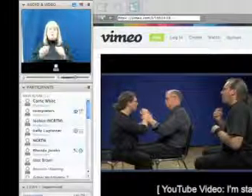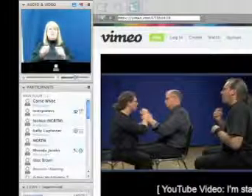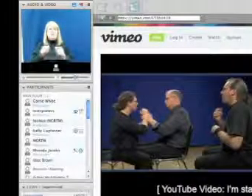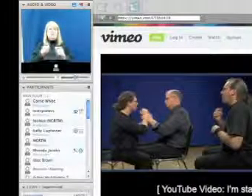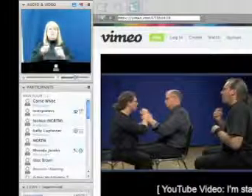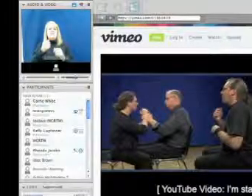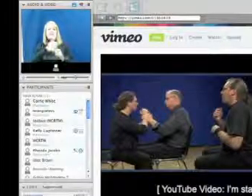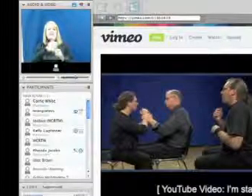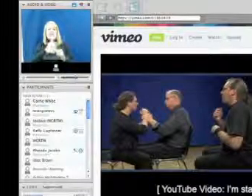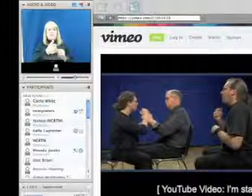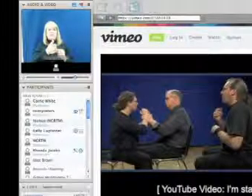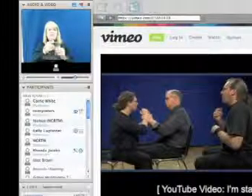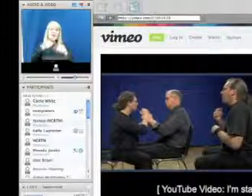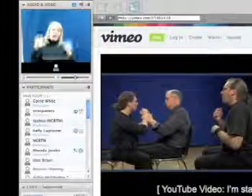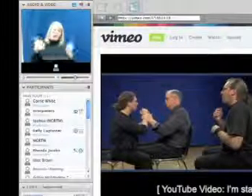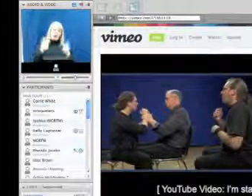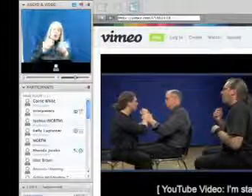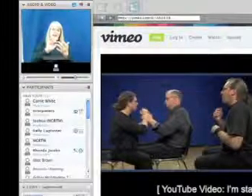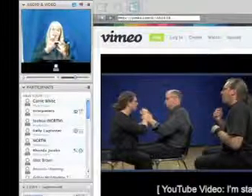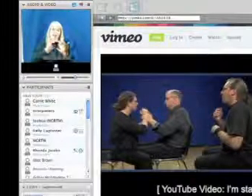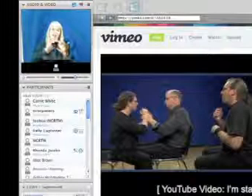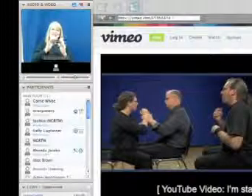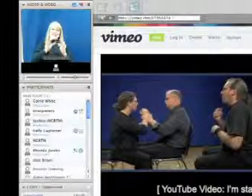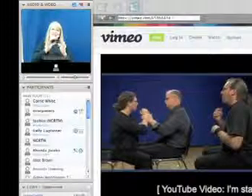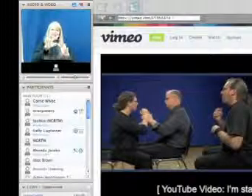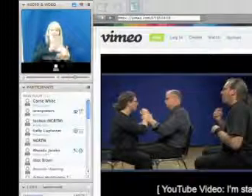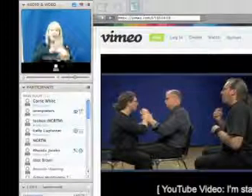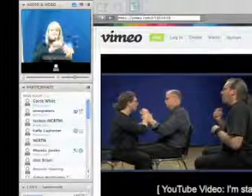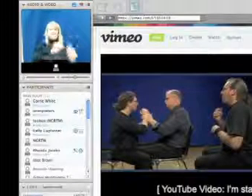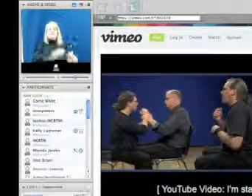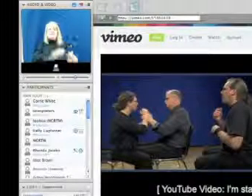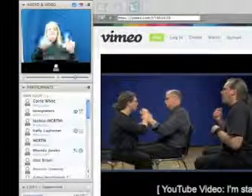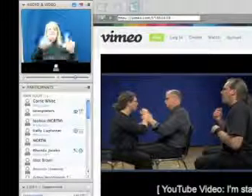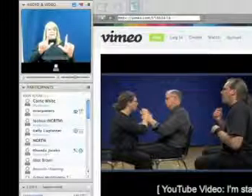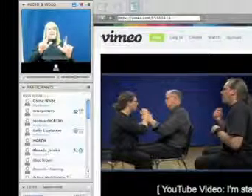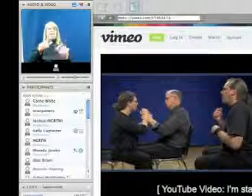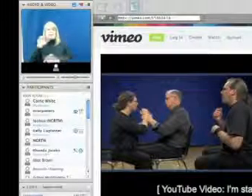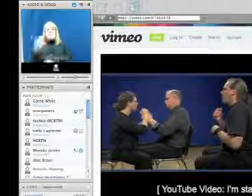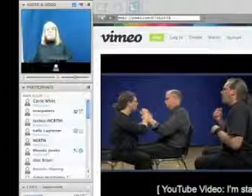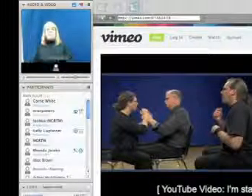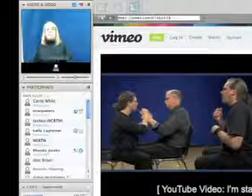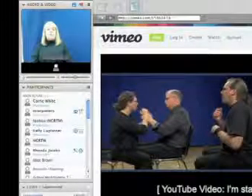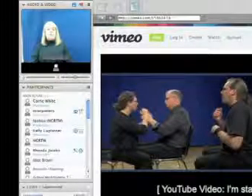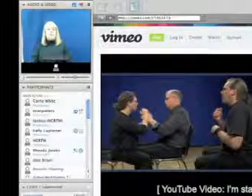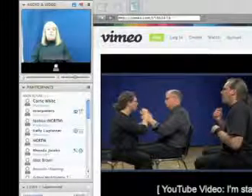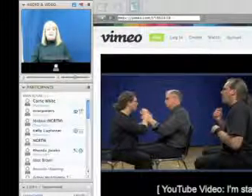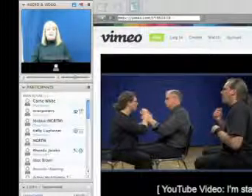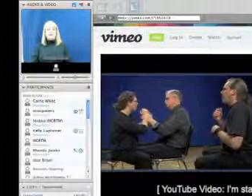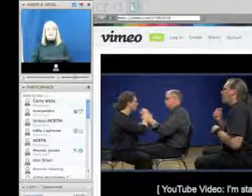the other one back up here for you to watch. Oops, hold on.